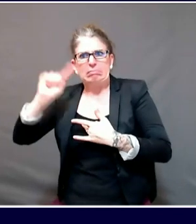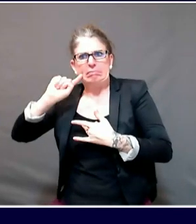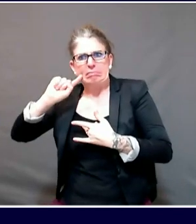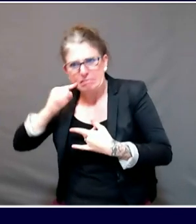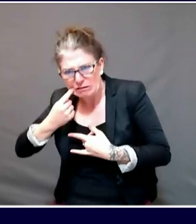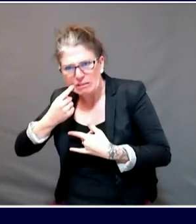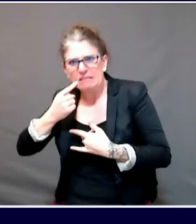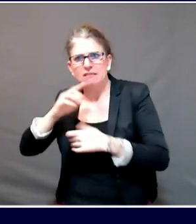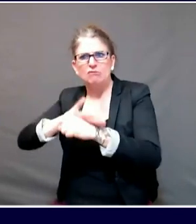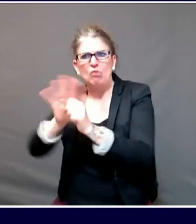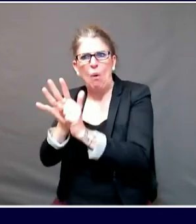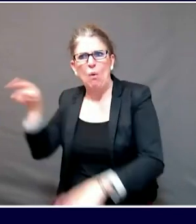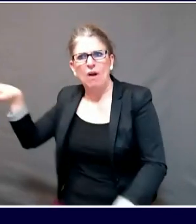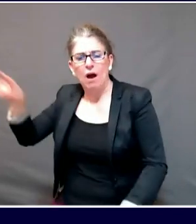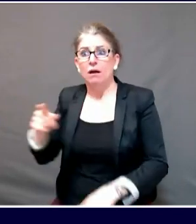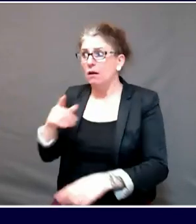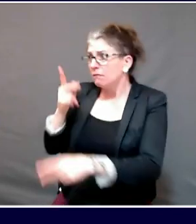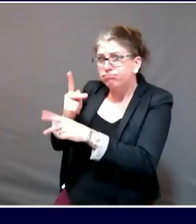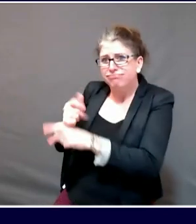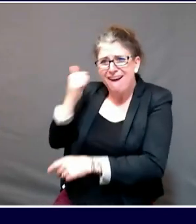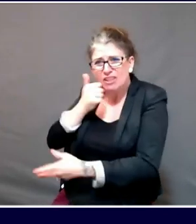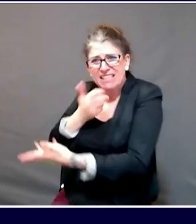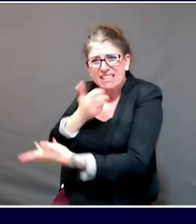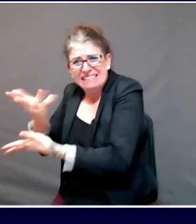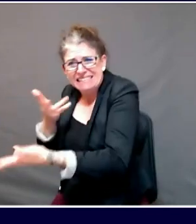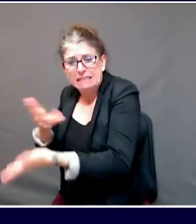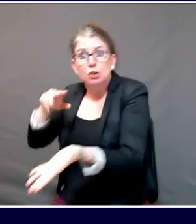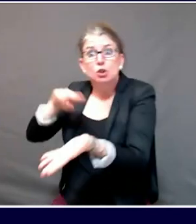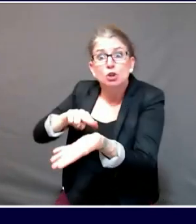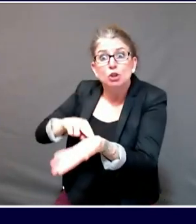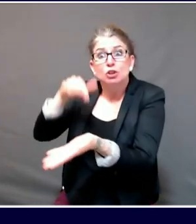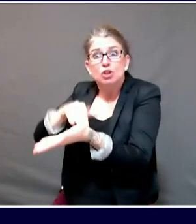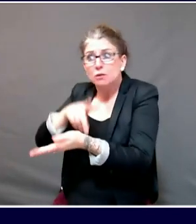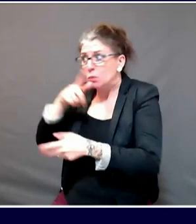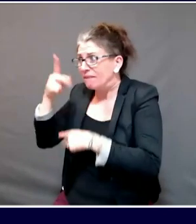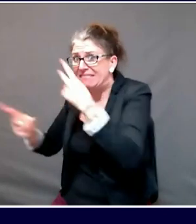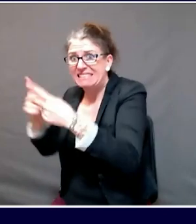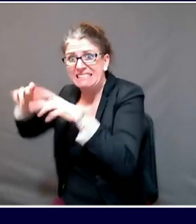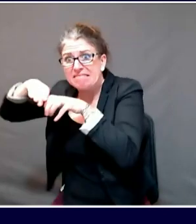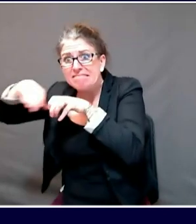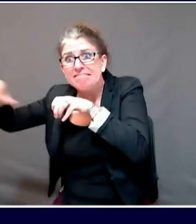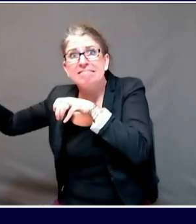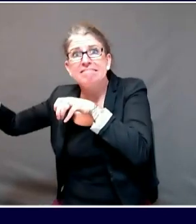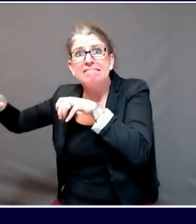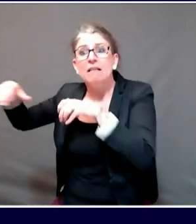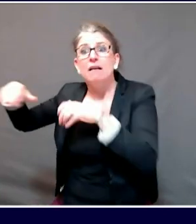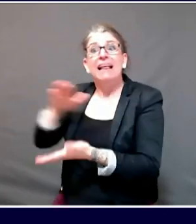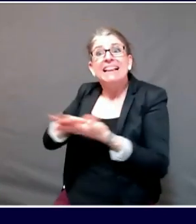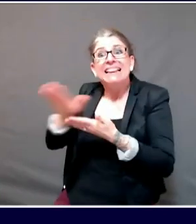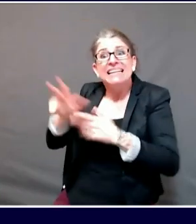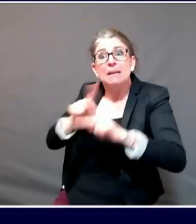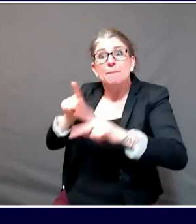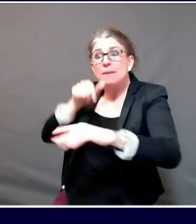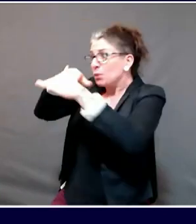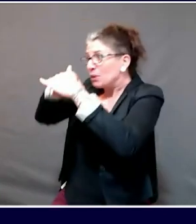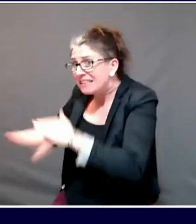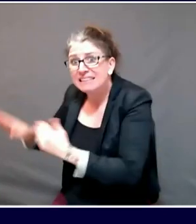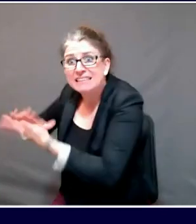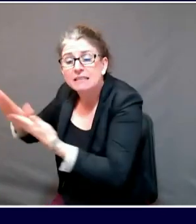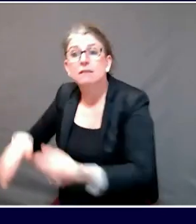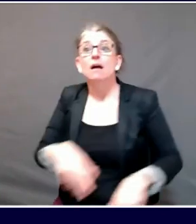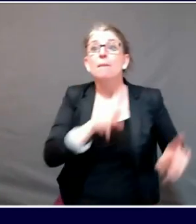Collectively, this vaccine and the vaccination process that accompanies it will help us return to